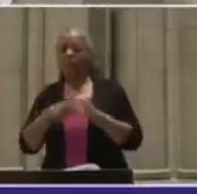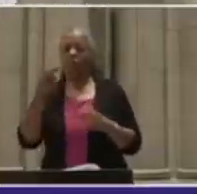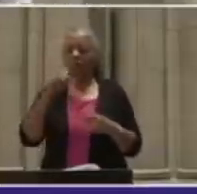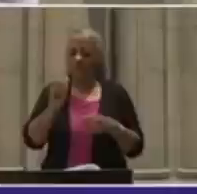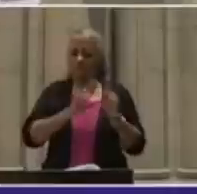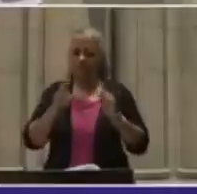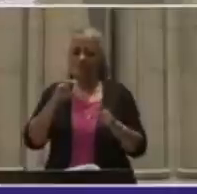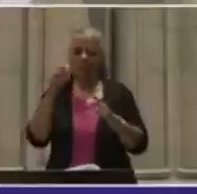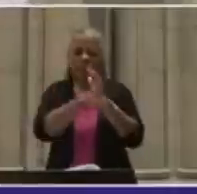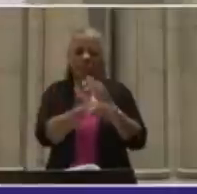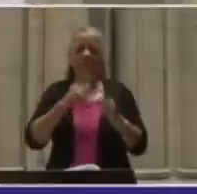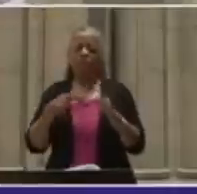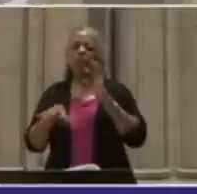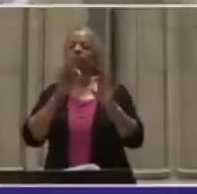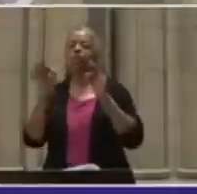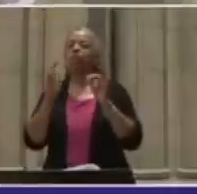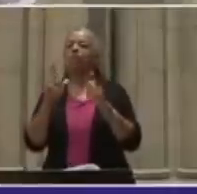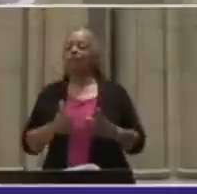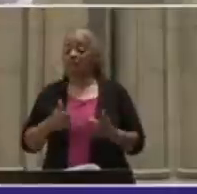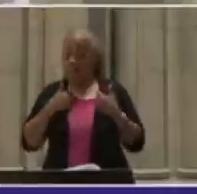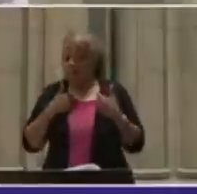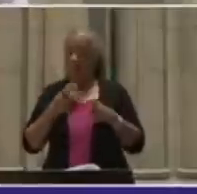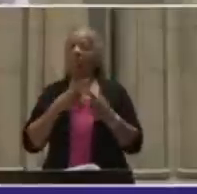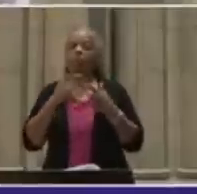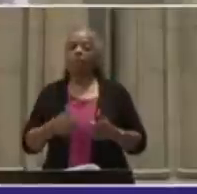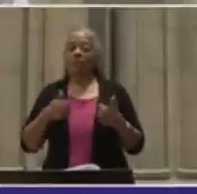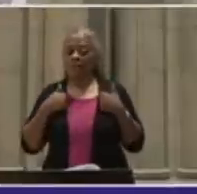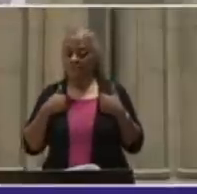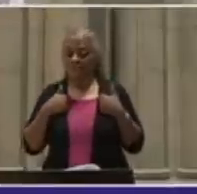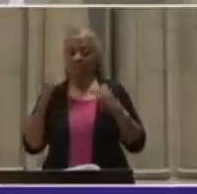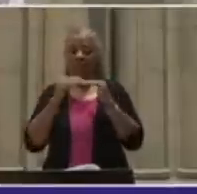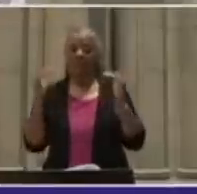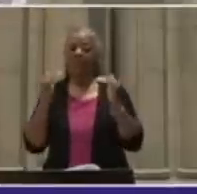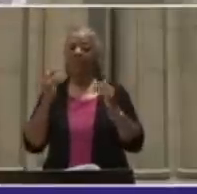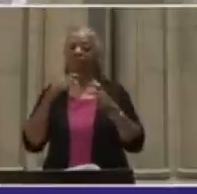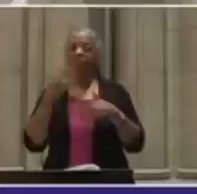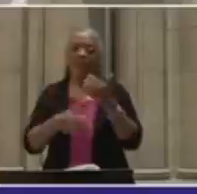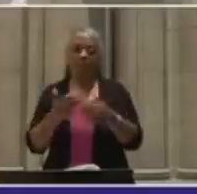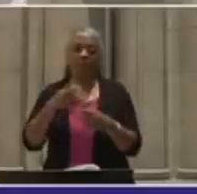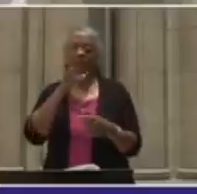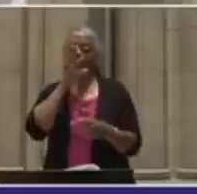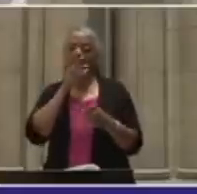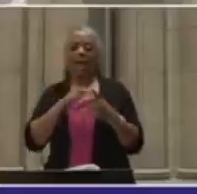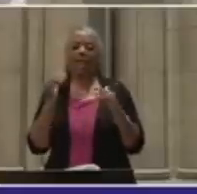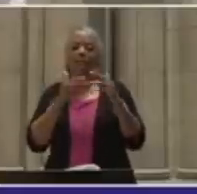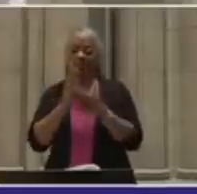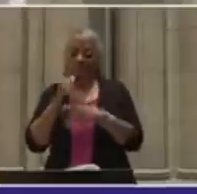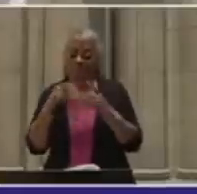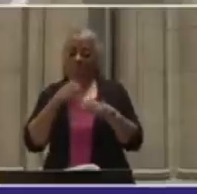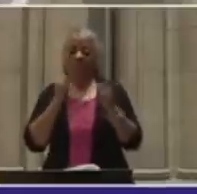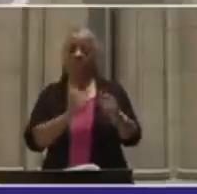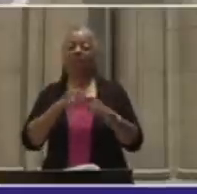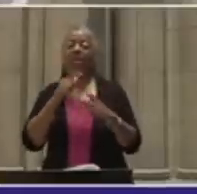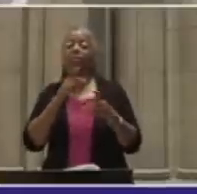were killed, if we choose life, then we can live if justice rolls down like waters and righteousness like a mighty stream. If we